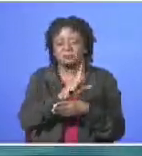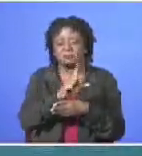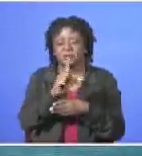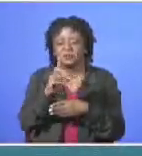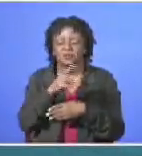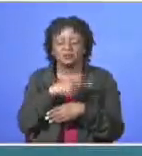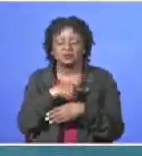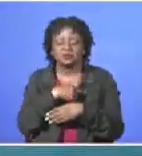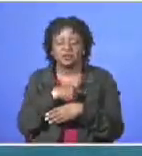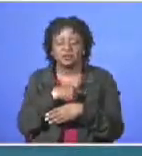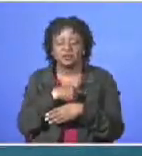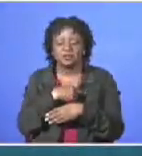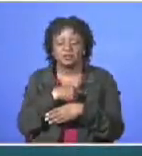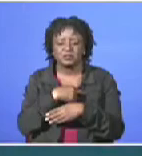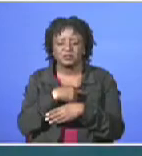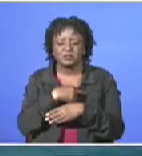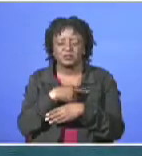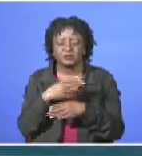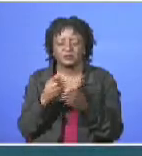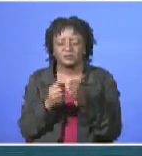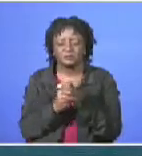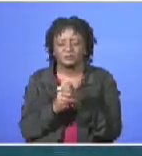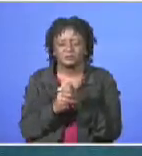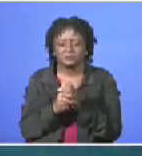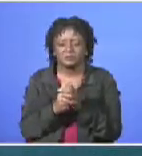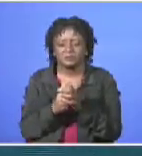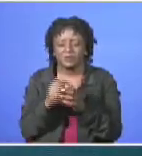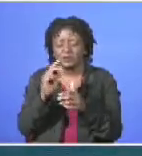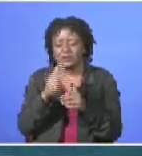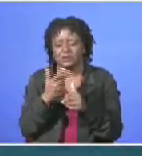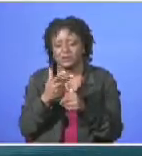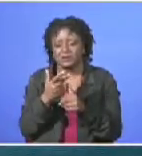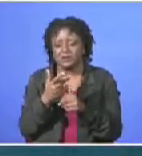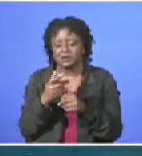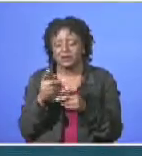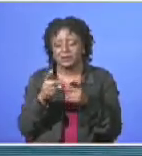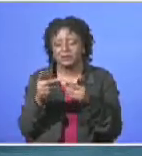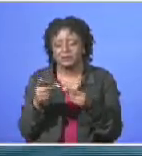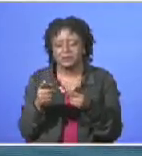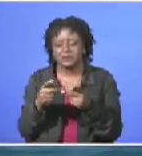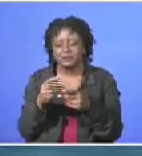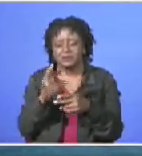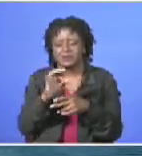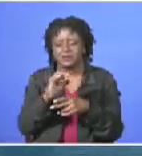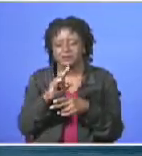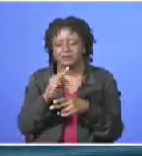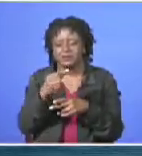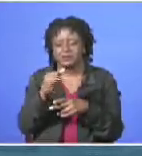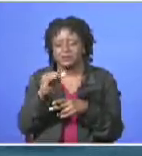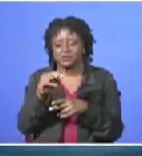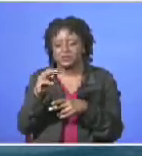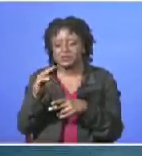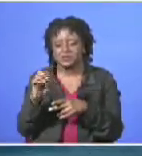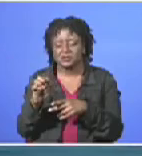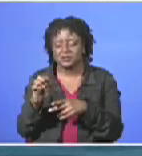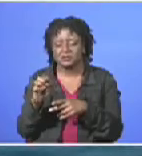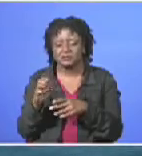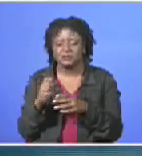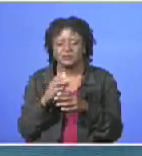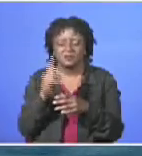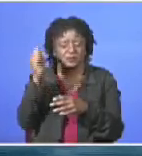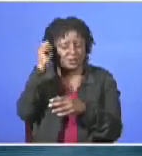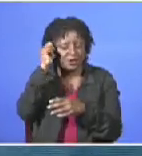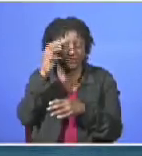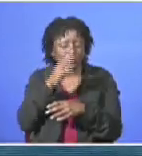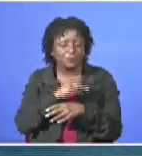second was the Miss Rui skippered by Leslie Buzzy Roll. And in third was the Fugitive skippered by Tyrone McKenzie.